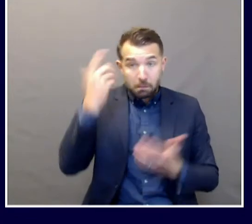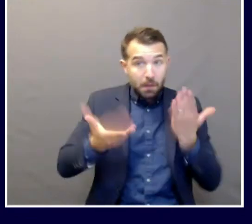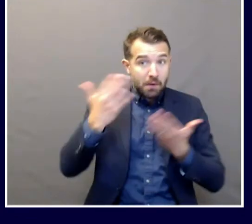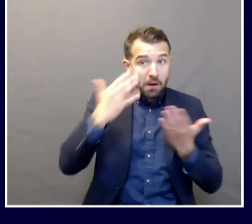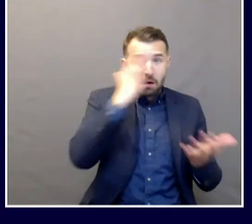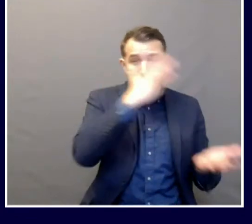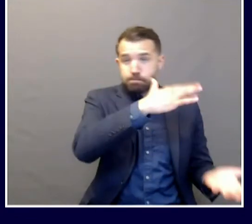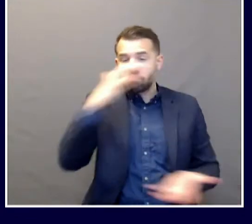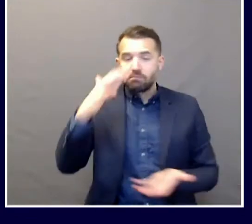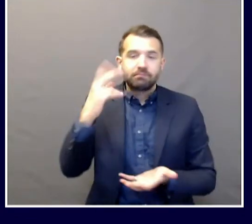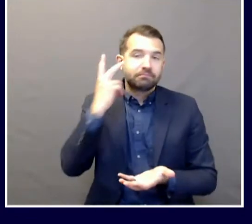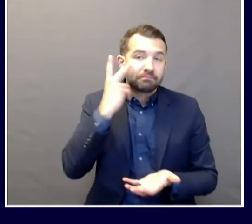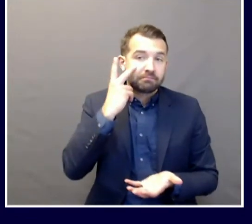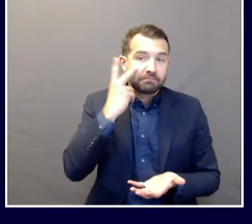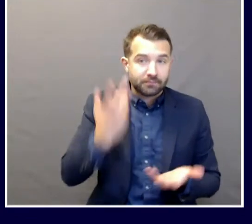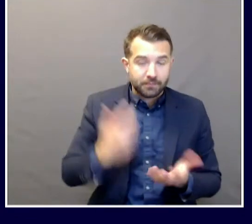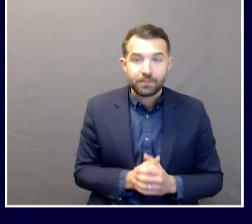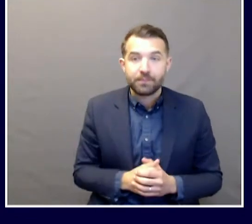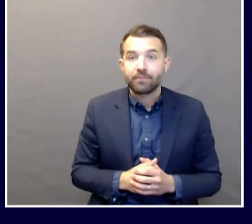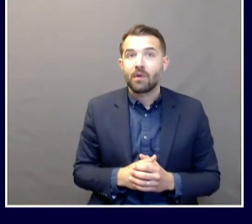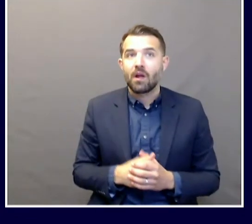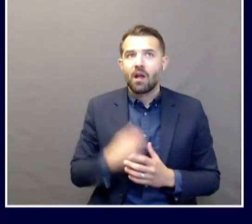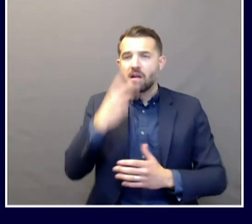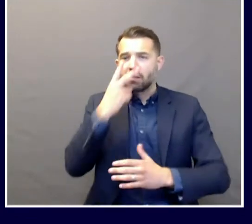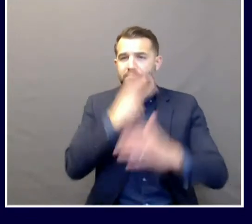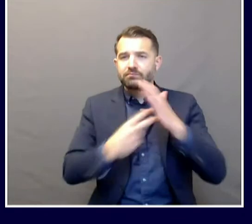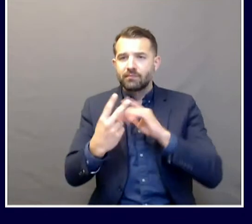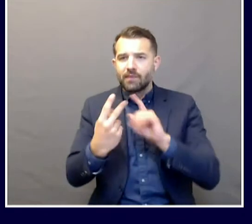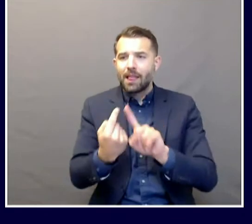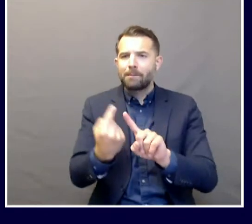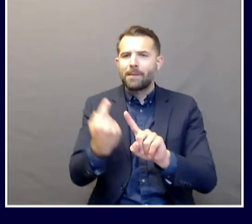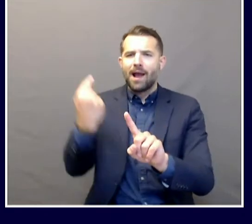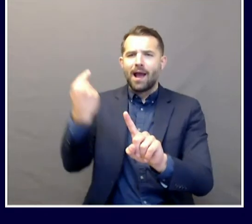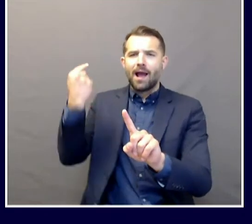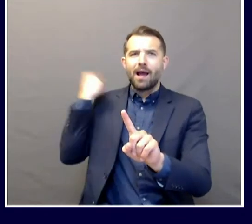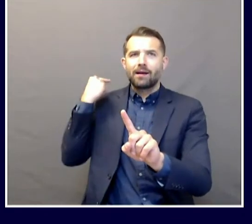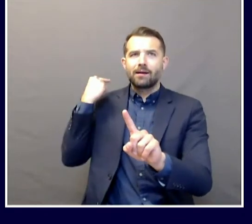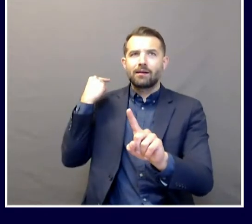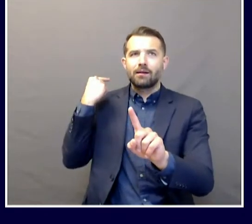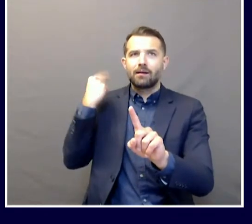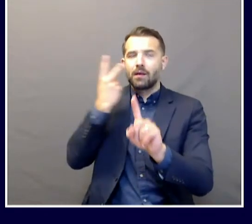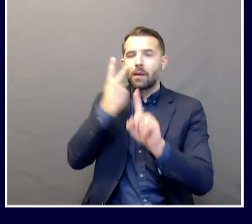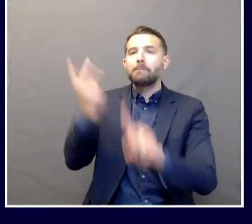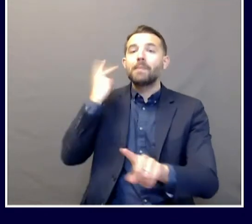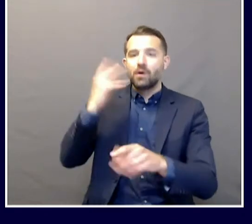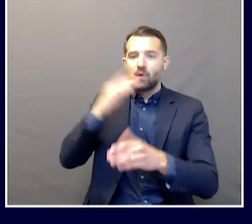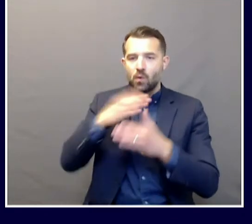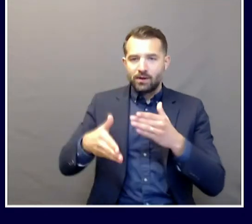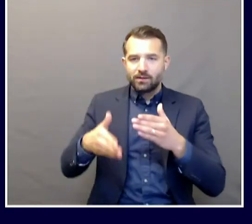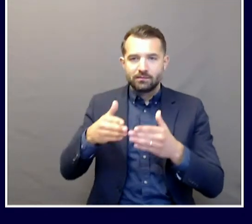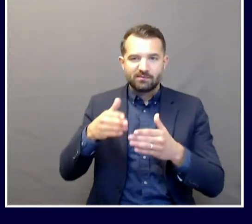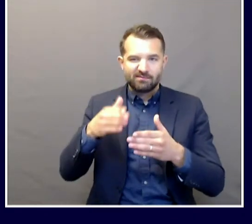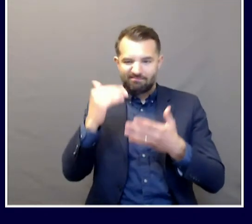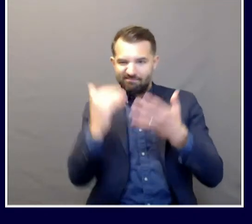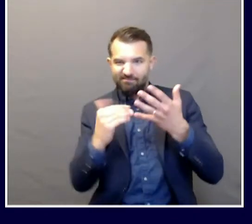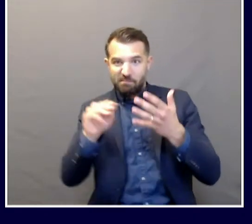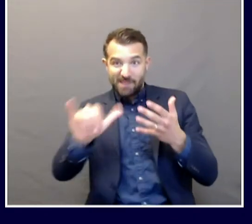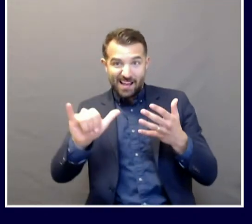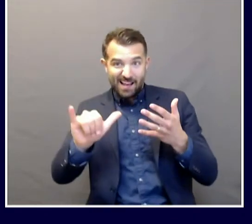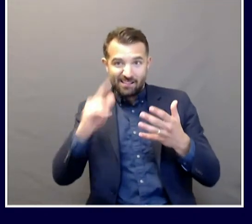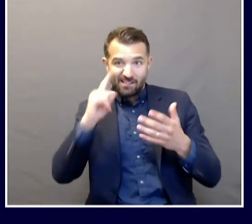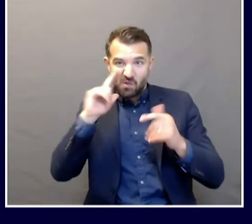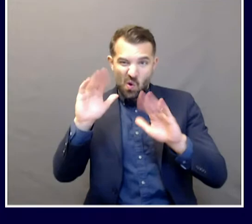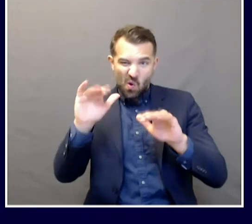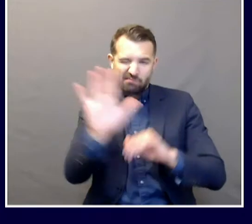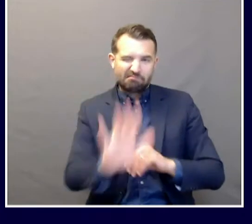that around Memorial Day, we're hoping for about 2/3 of the population who's eligible, having had their shots. And then